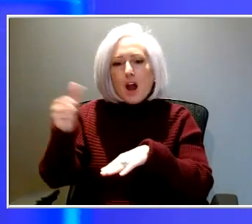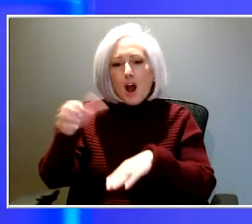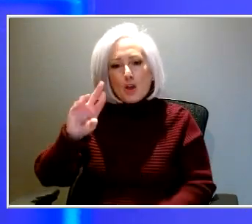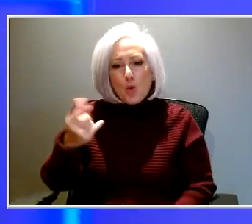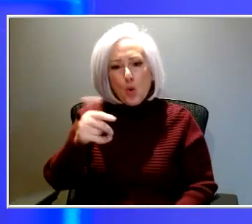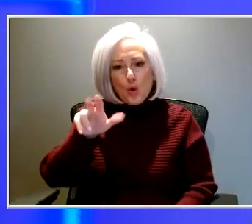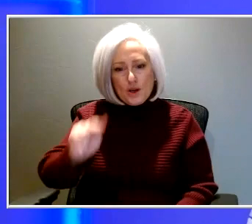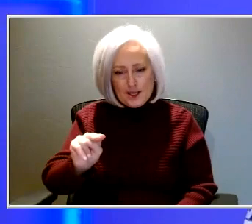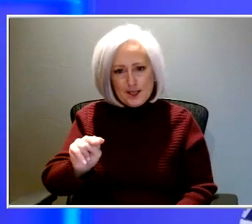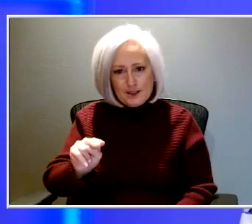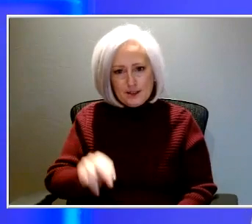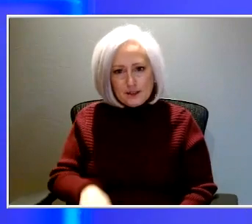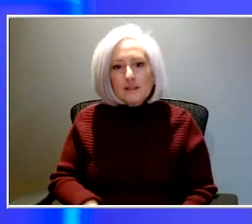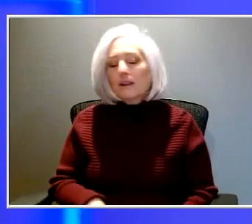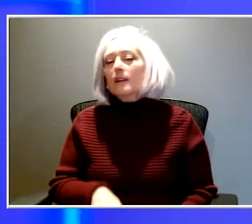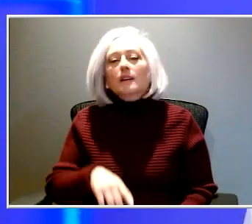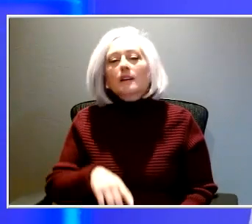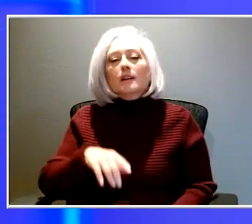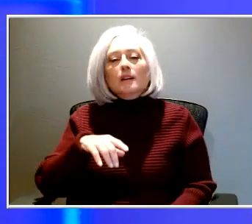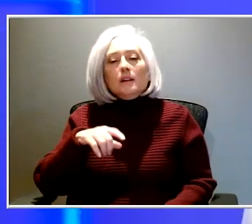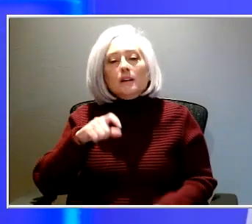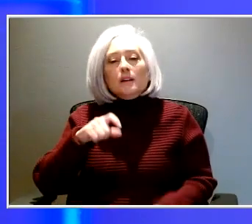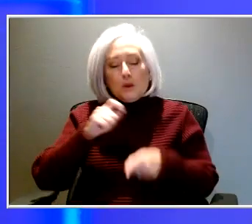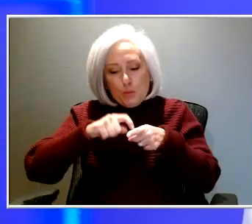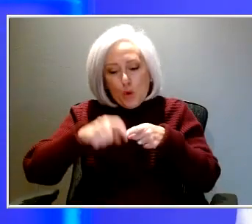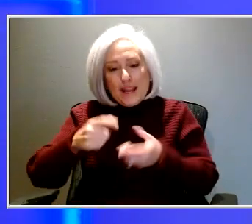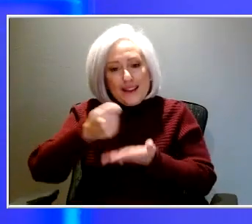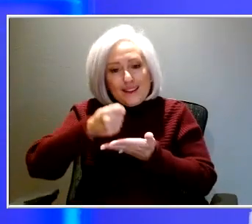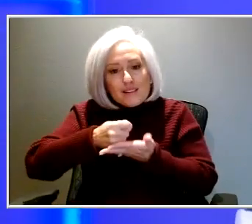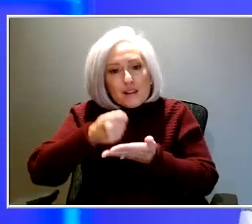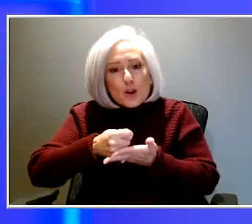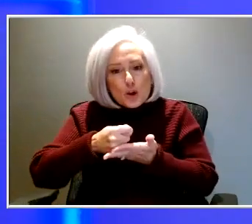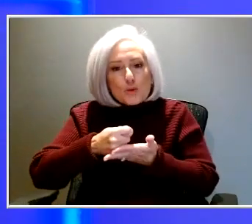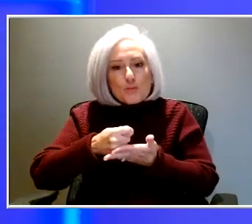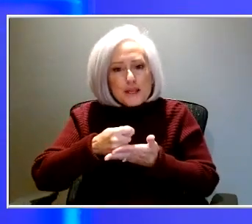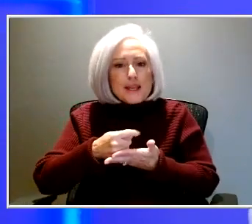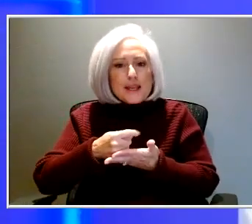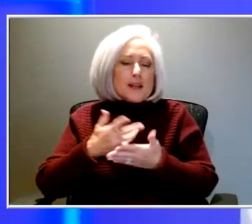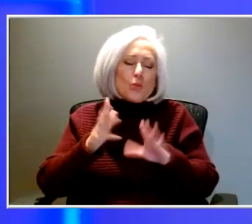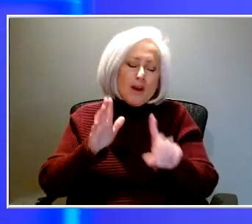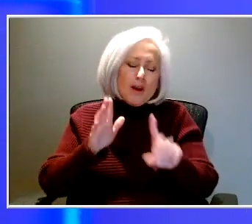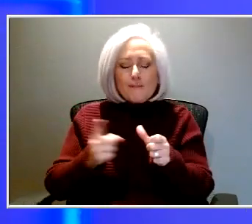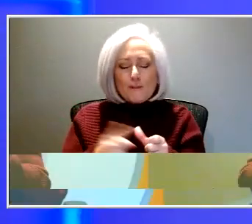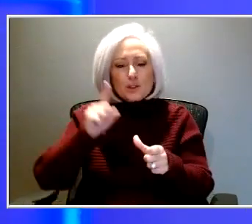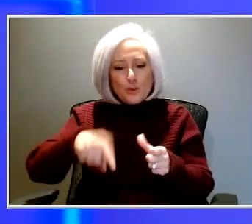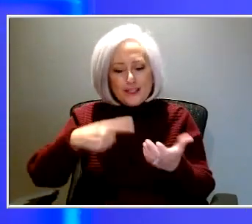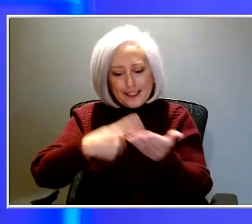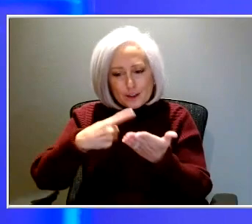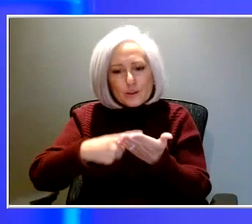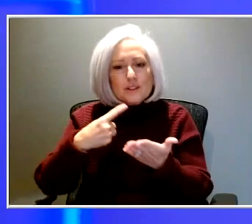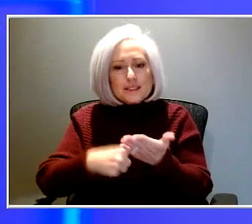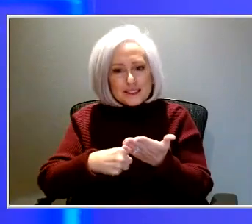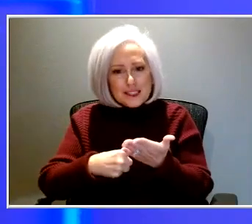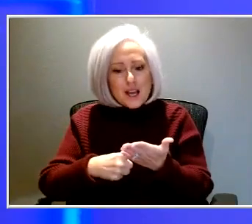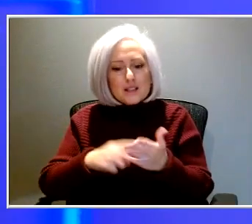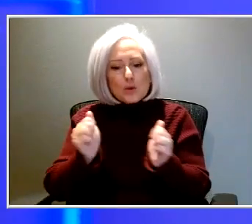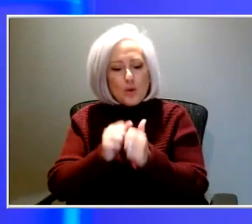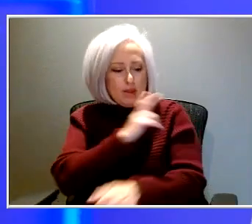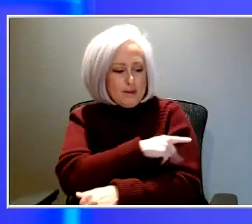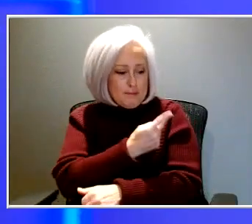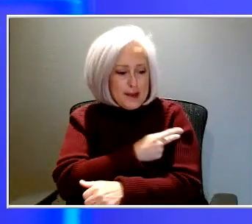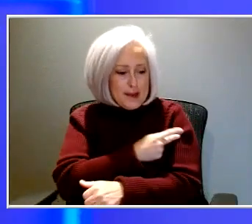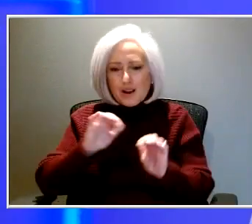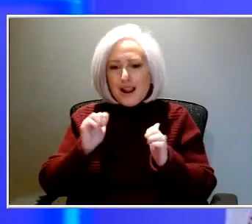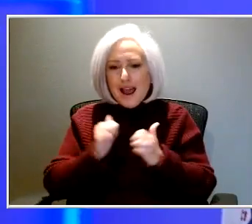really tell patients, and I think for different patients, there's different options that we need to talk to them about. It depends on how aggressive the cancer is and where in the body we